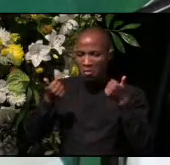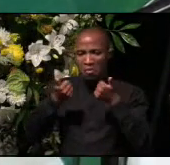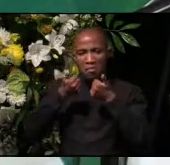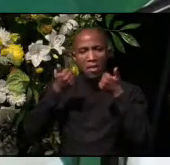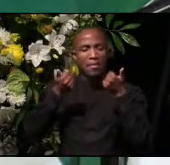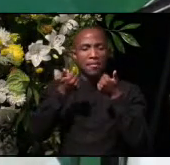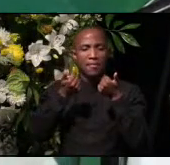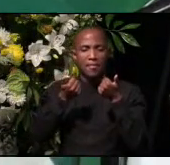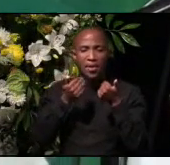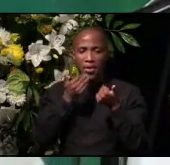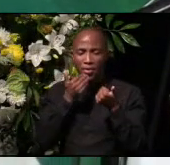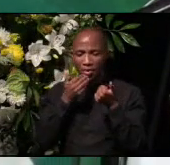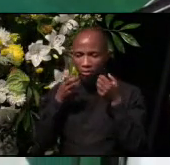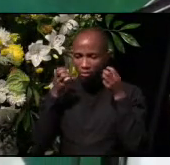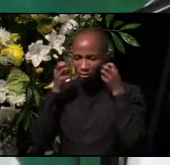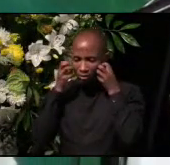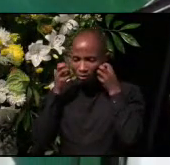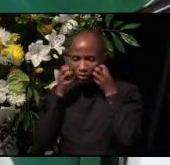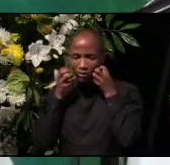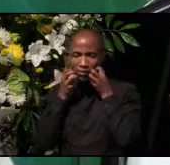Moses kotani